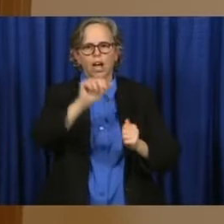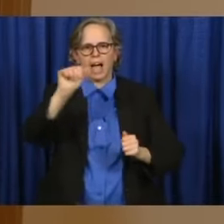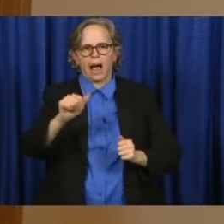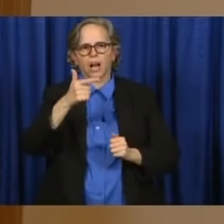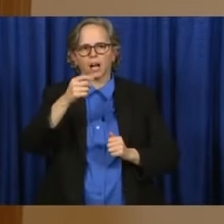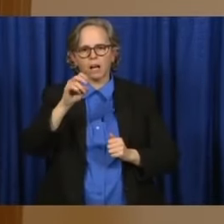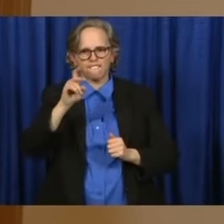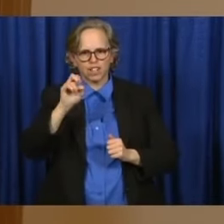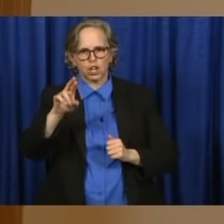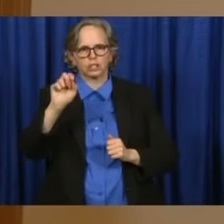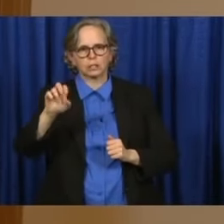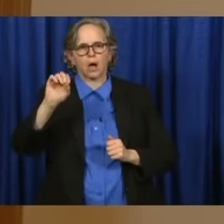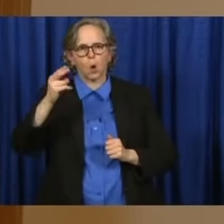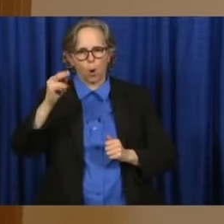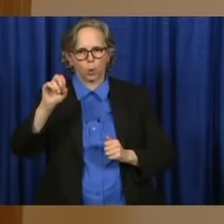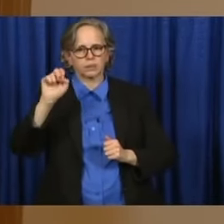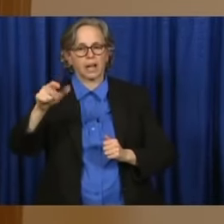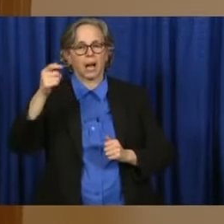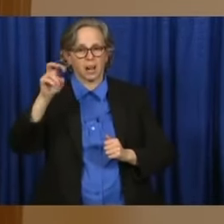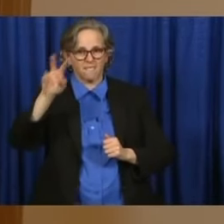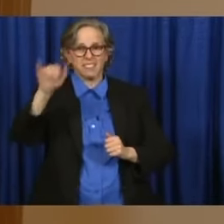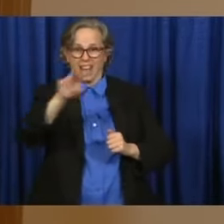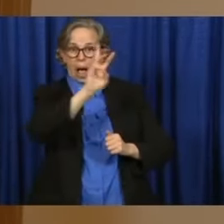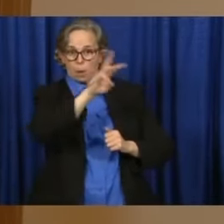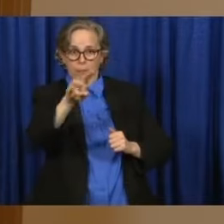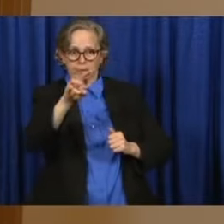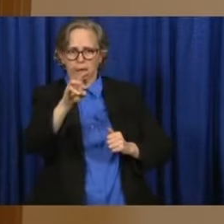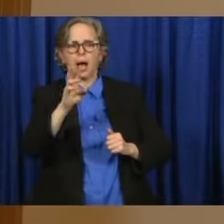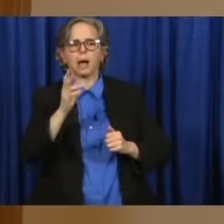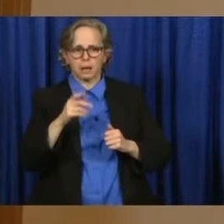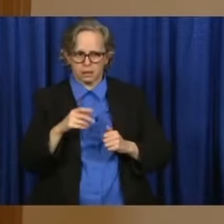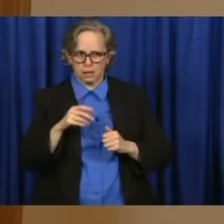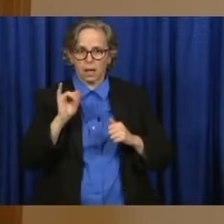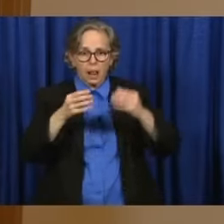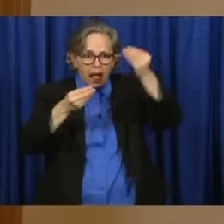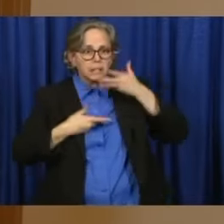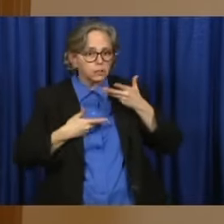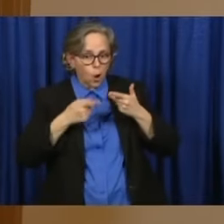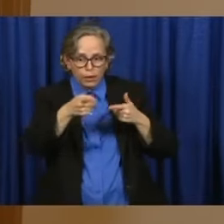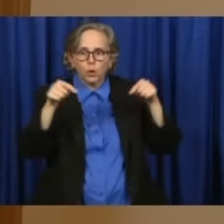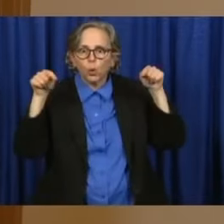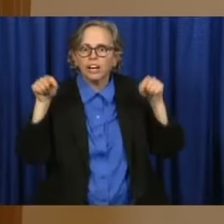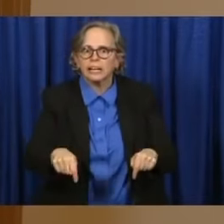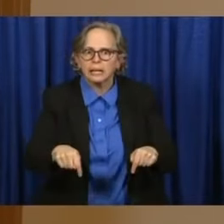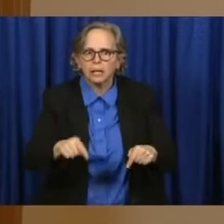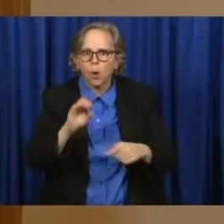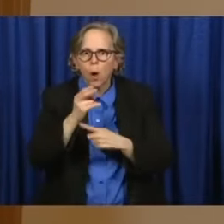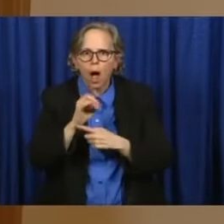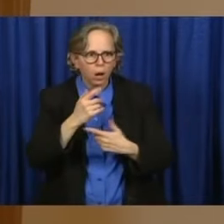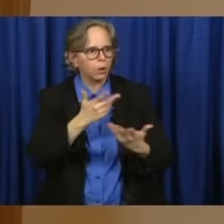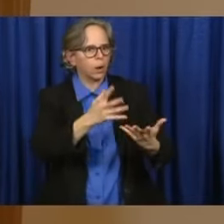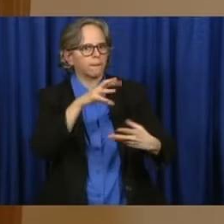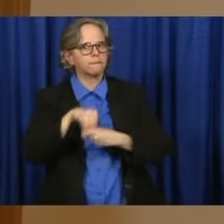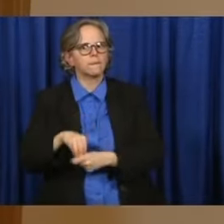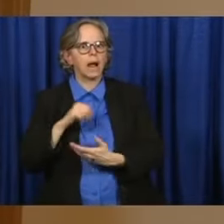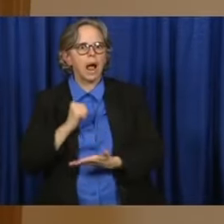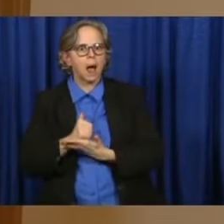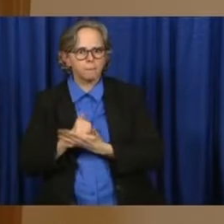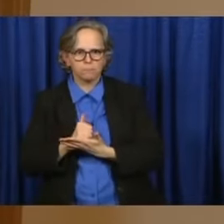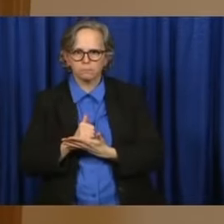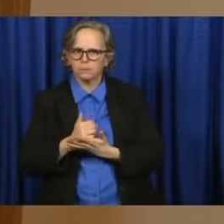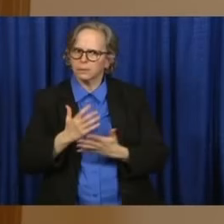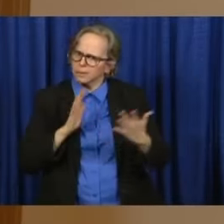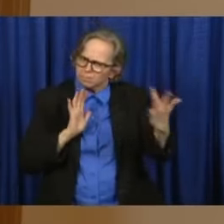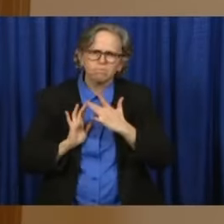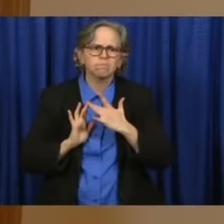together.governor.ohio.gov, and we'll keep that all on our coronavirus website that you always see beside me, just so that you can maybe tell us